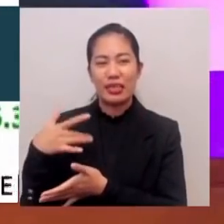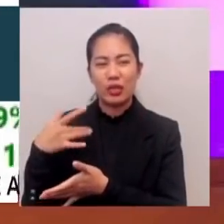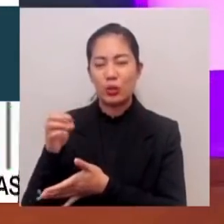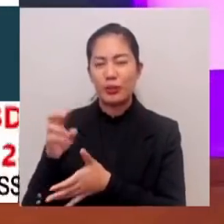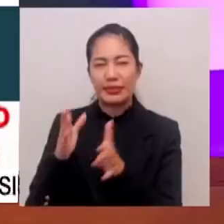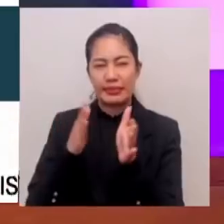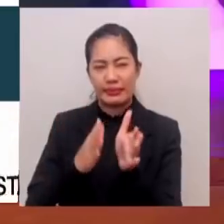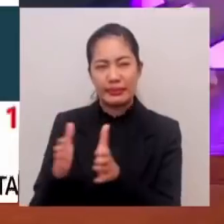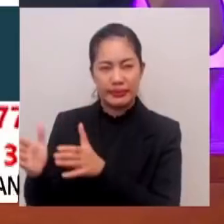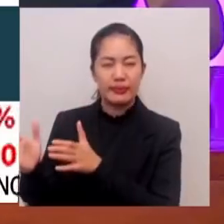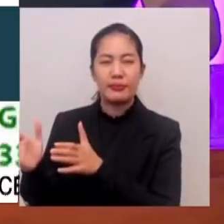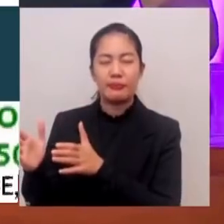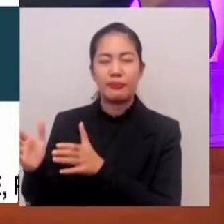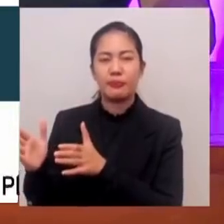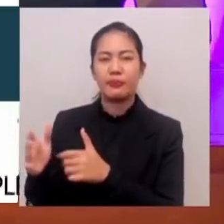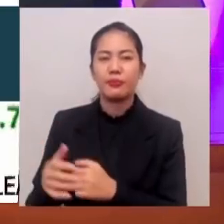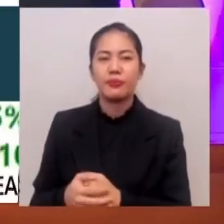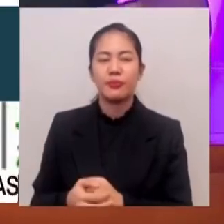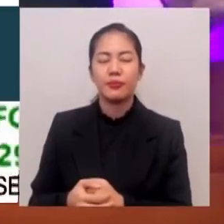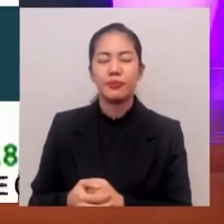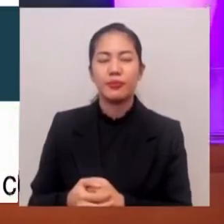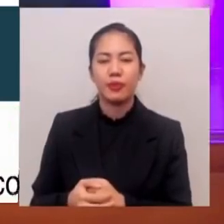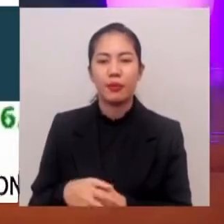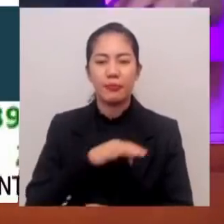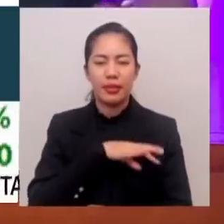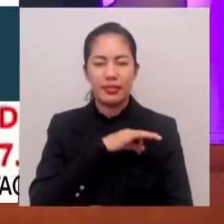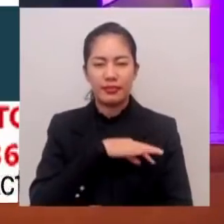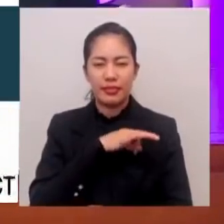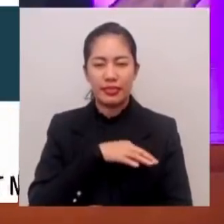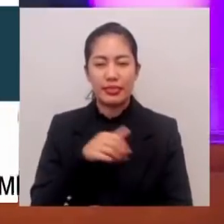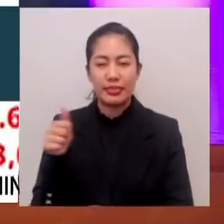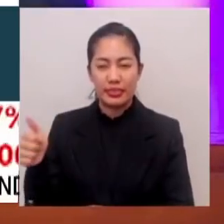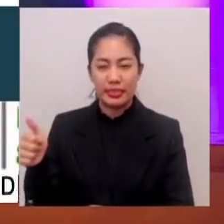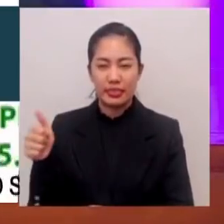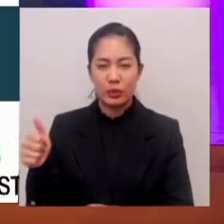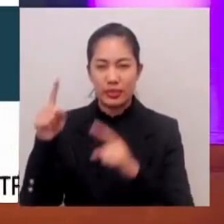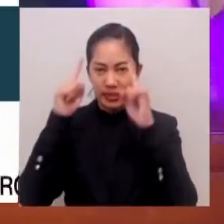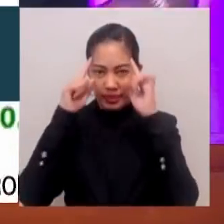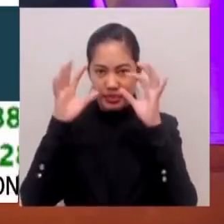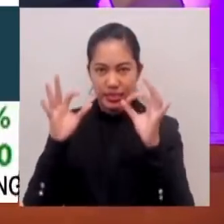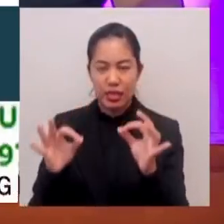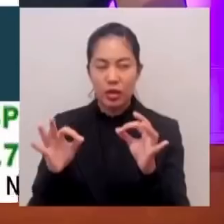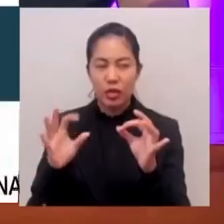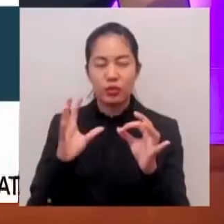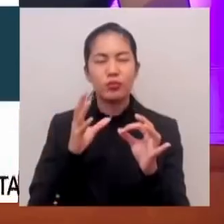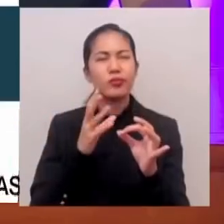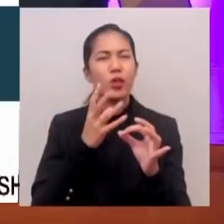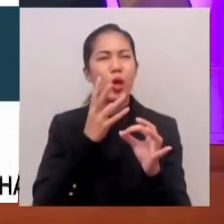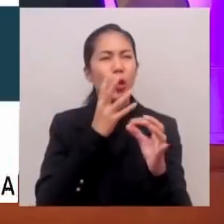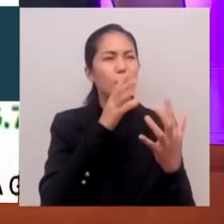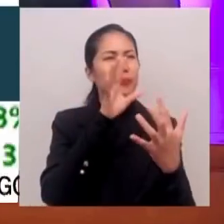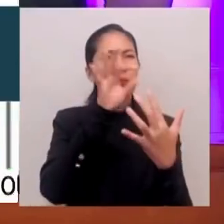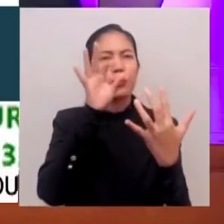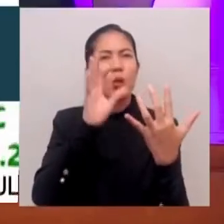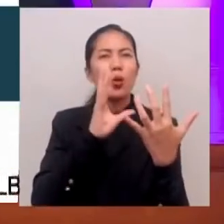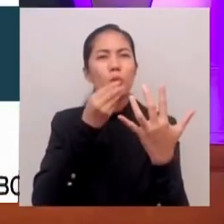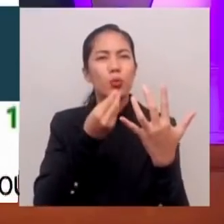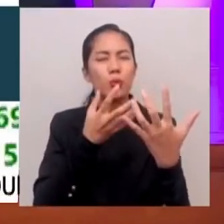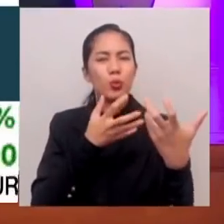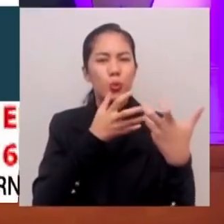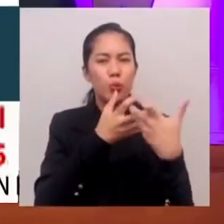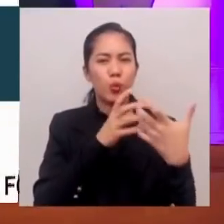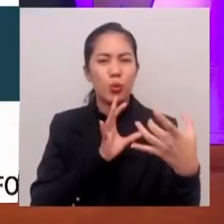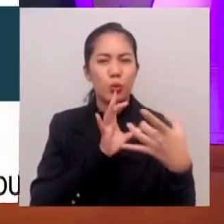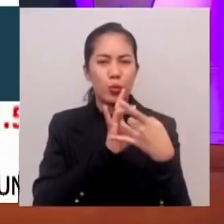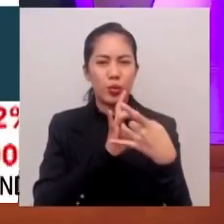strategic advantage, not to be the one deciding who to be allied with. But they themselves are also being